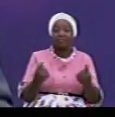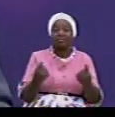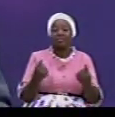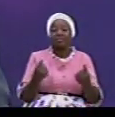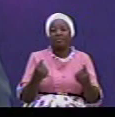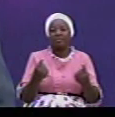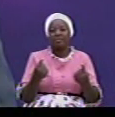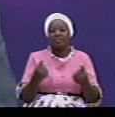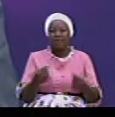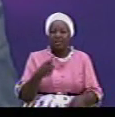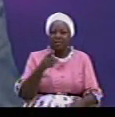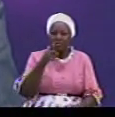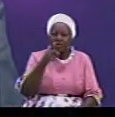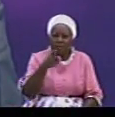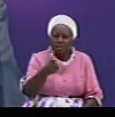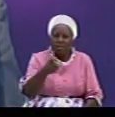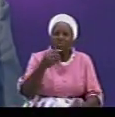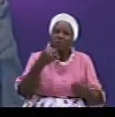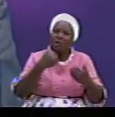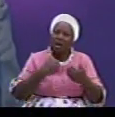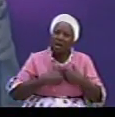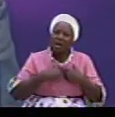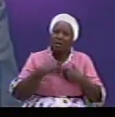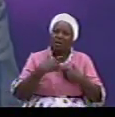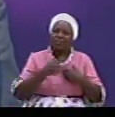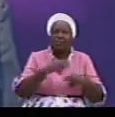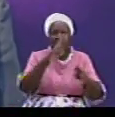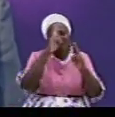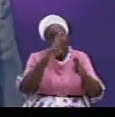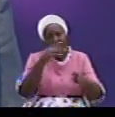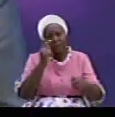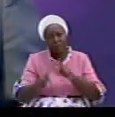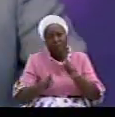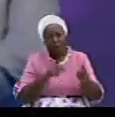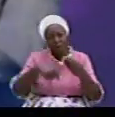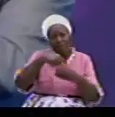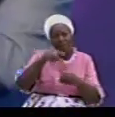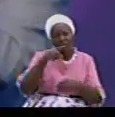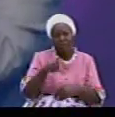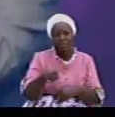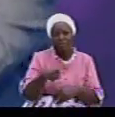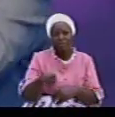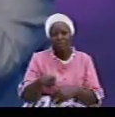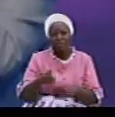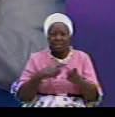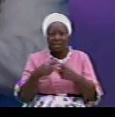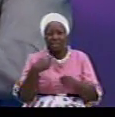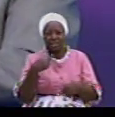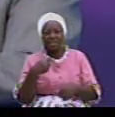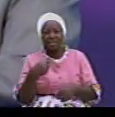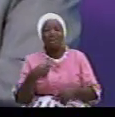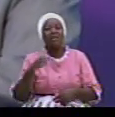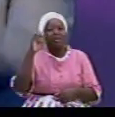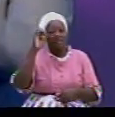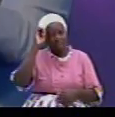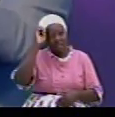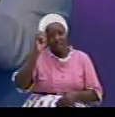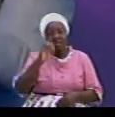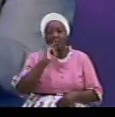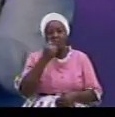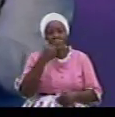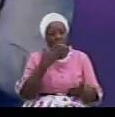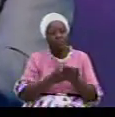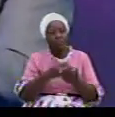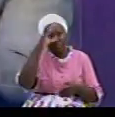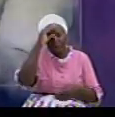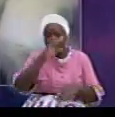you have the respect of people around you. They say he's a good man, but you don't